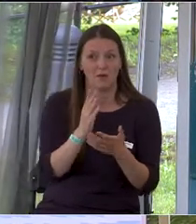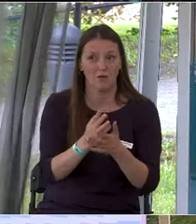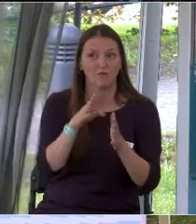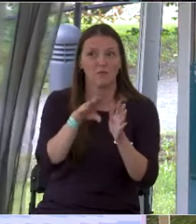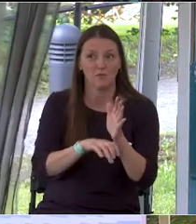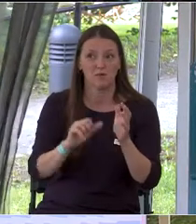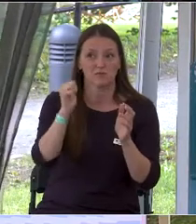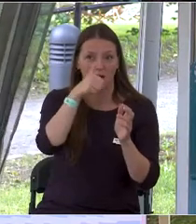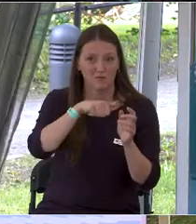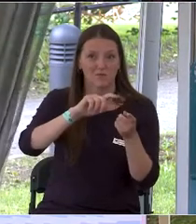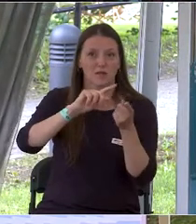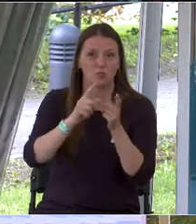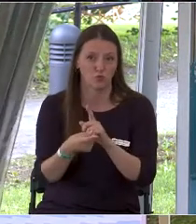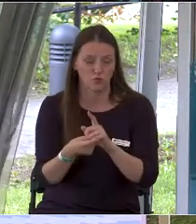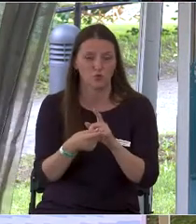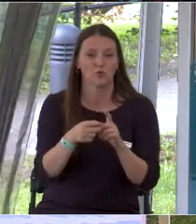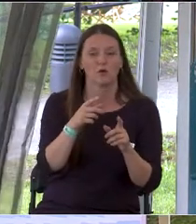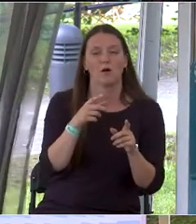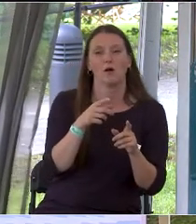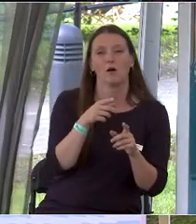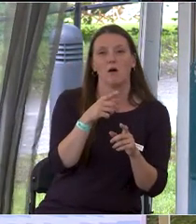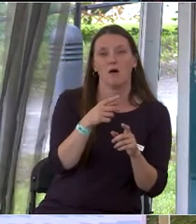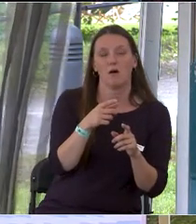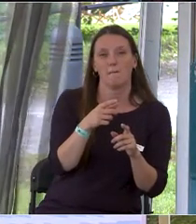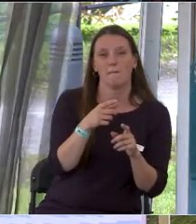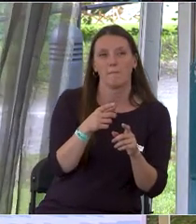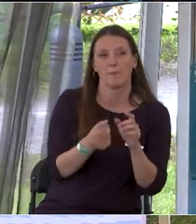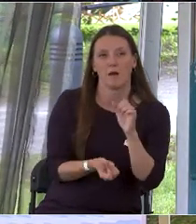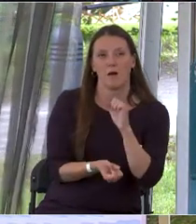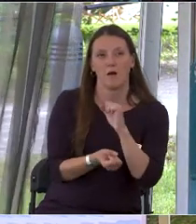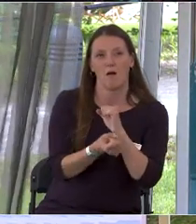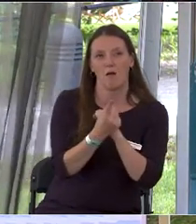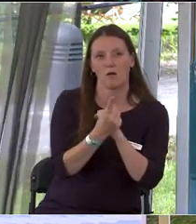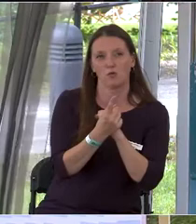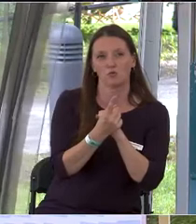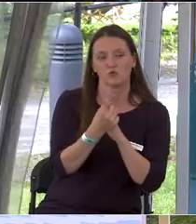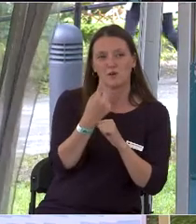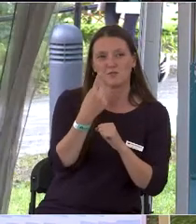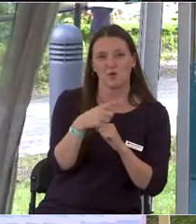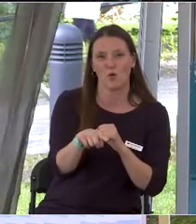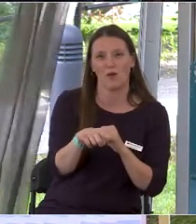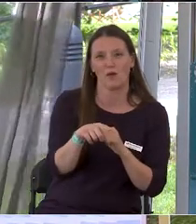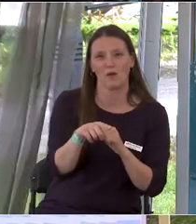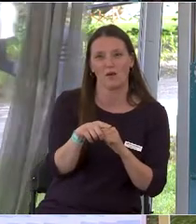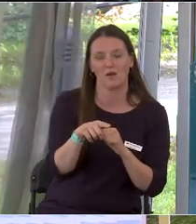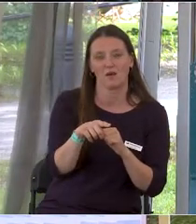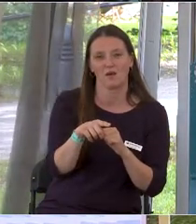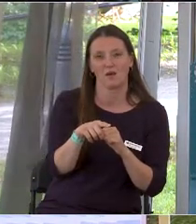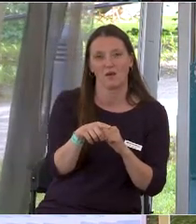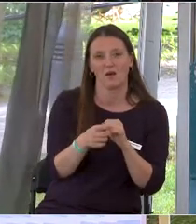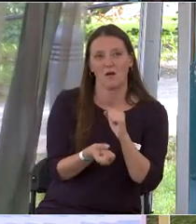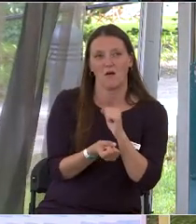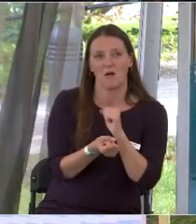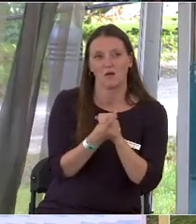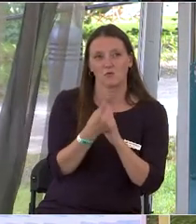in the answers have boiled down to why the trust has increased in some